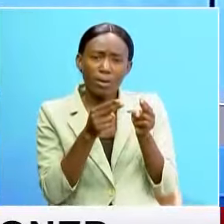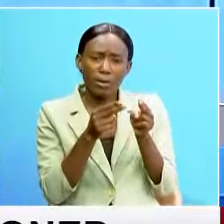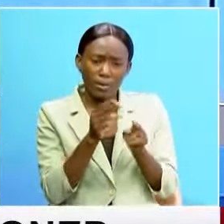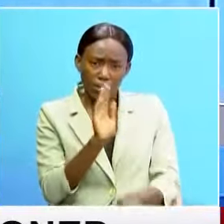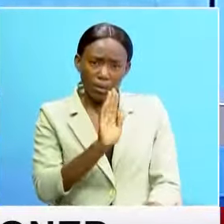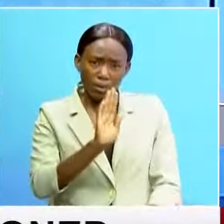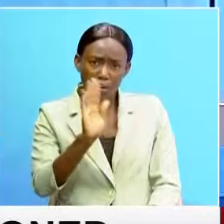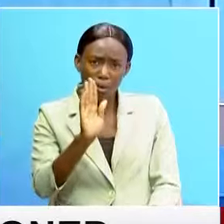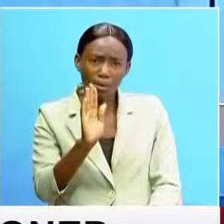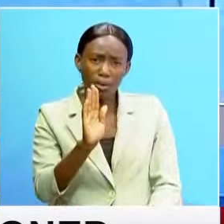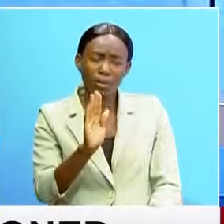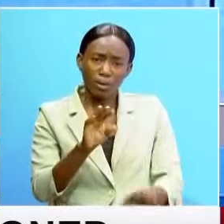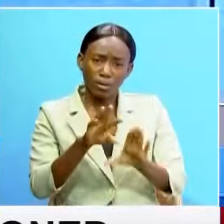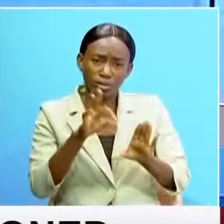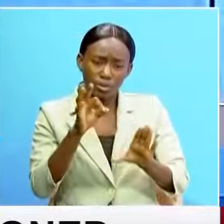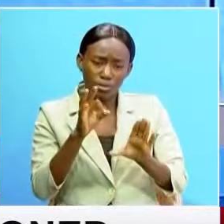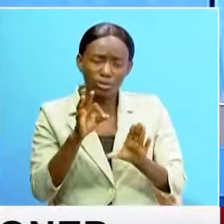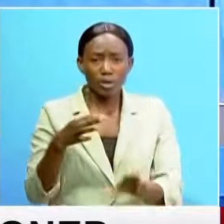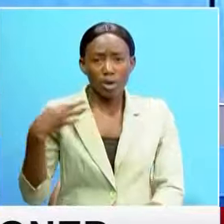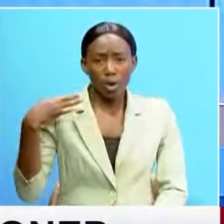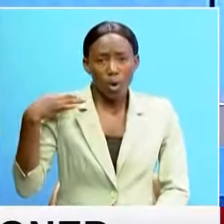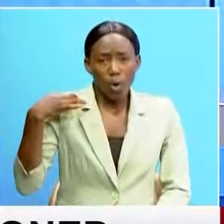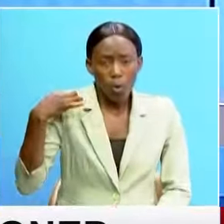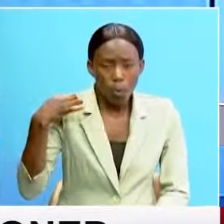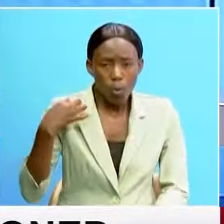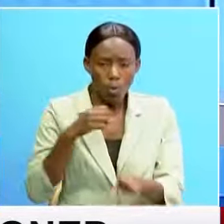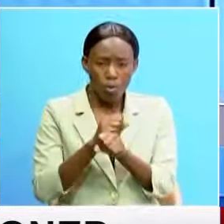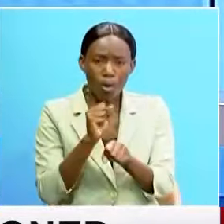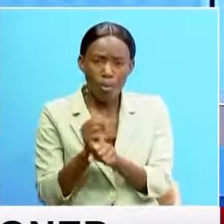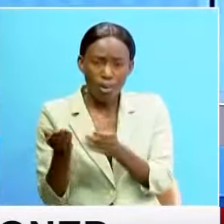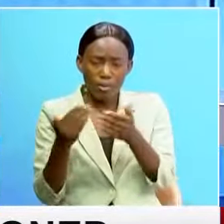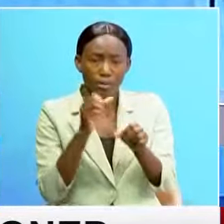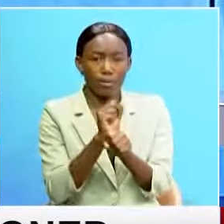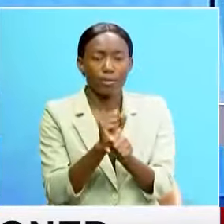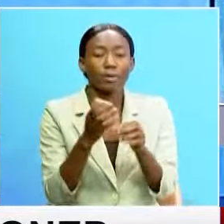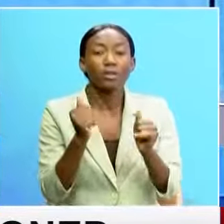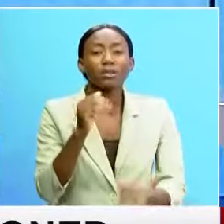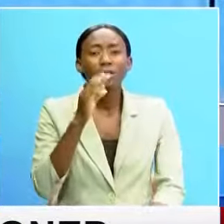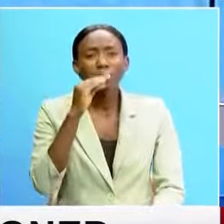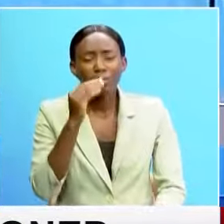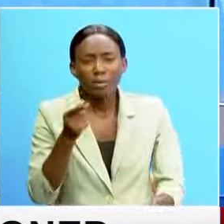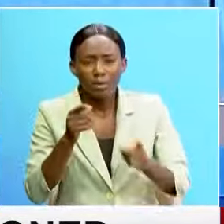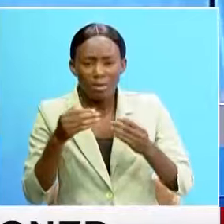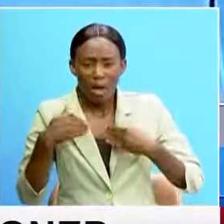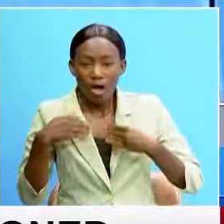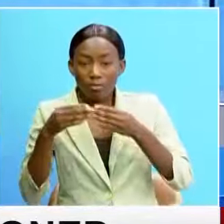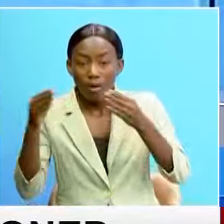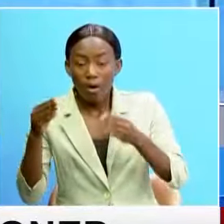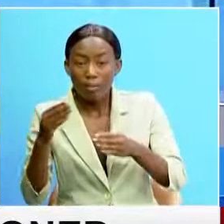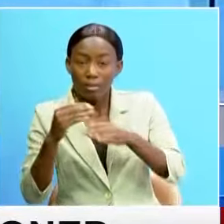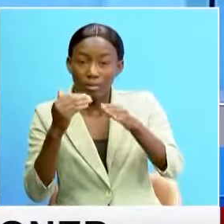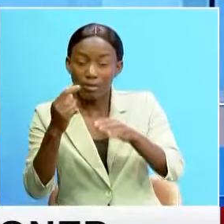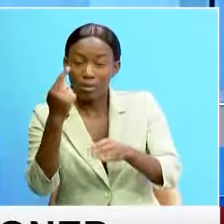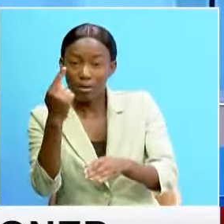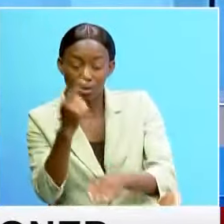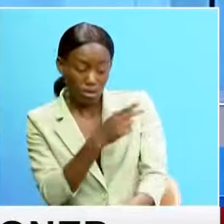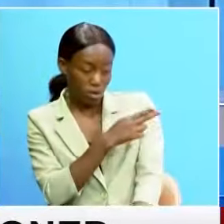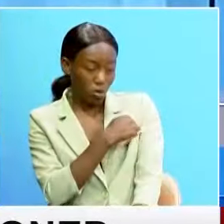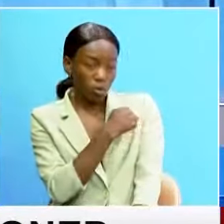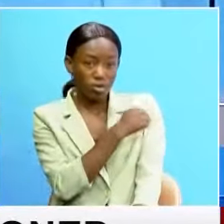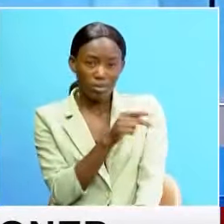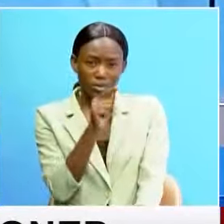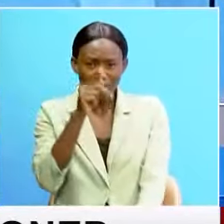health workers in hospitals and clinics. Speaking when he commissioned Chambuli Level 1 Hospital in Kitwe, President